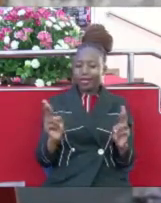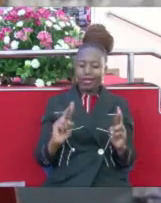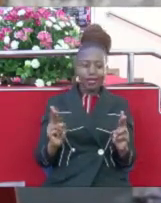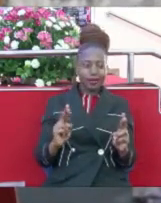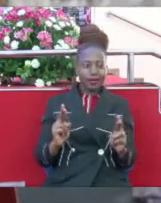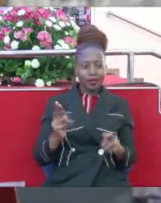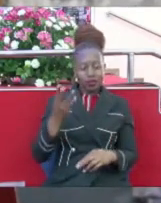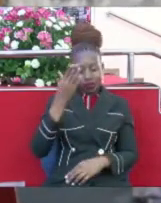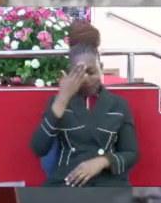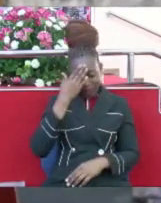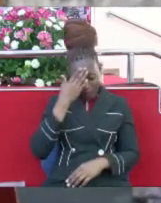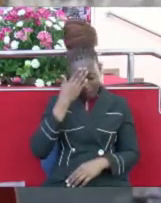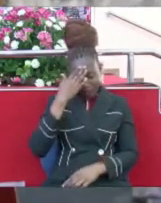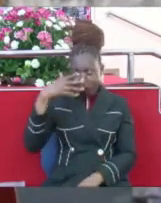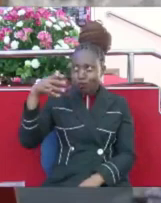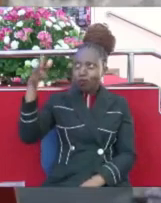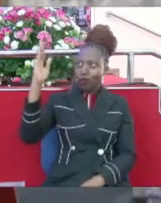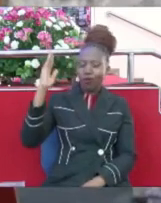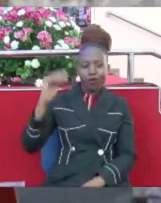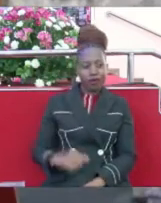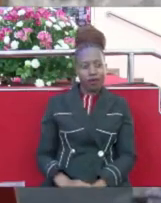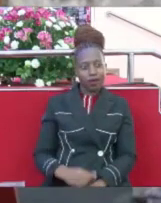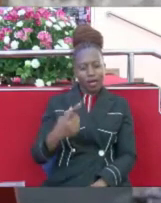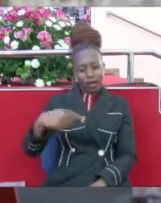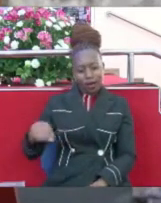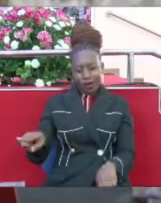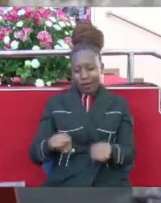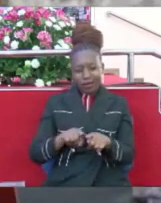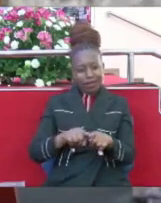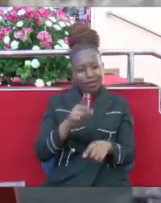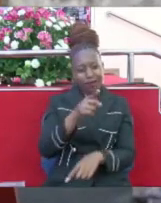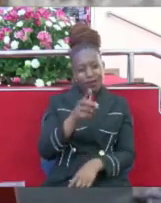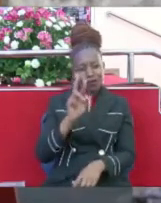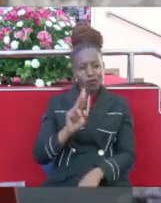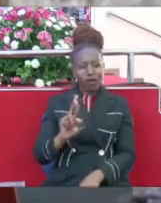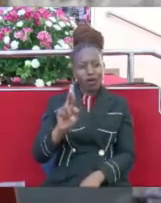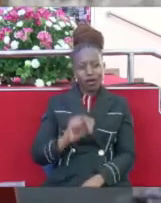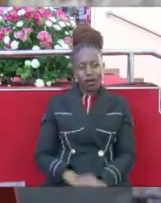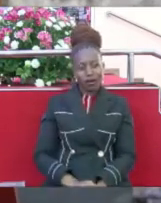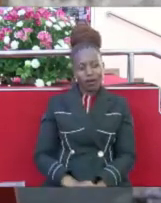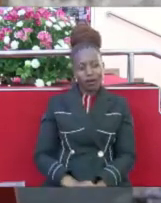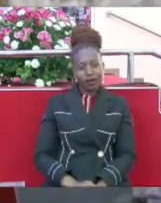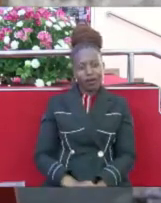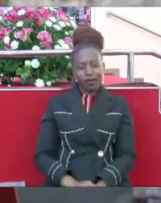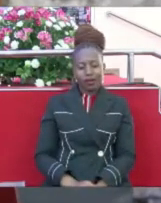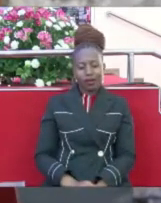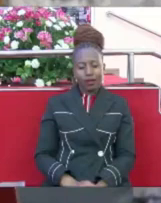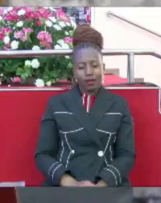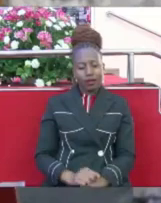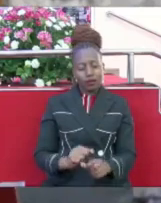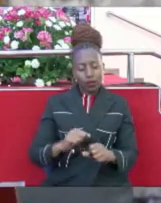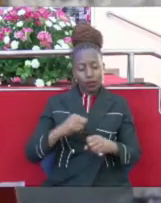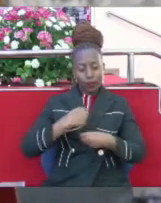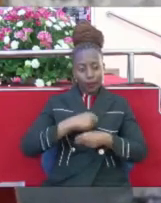as we are. So that the places He needs to clean, He will clean.